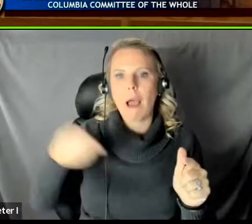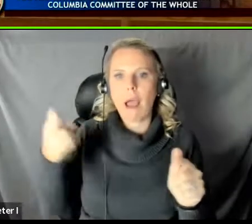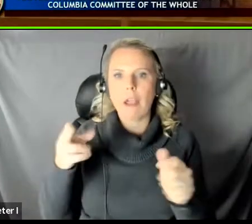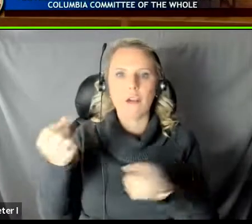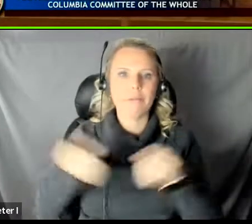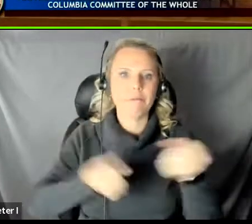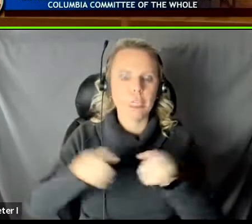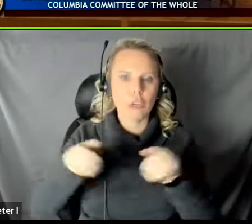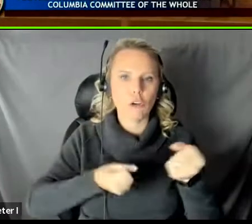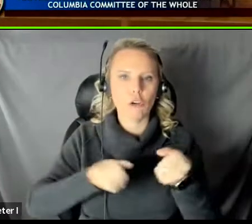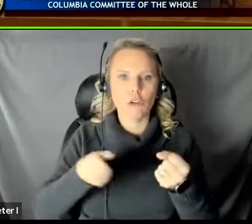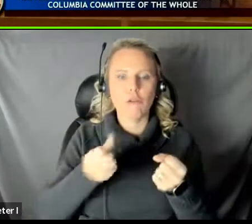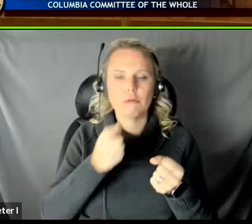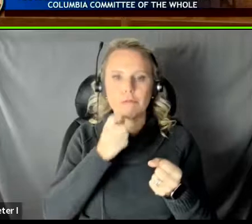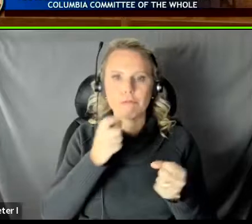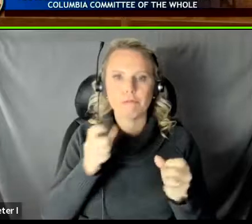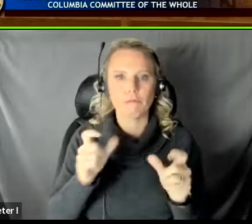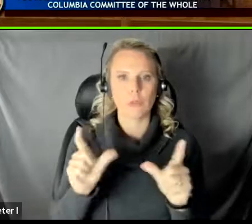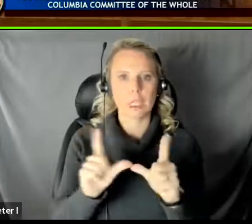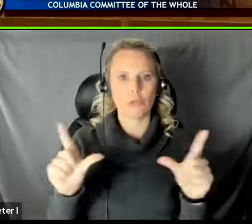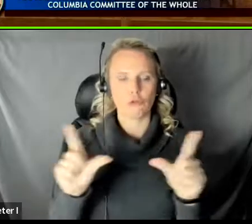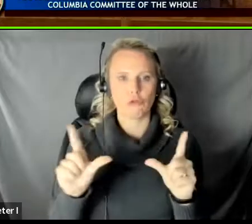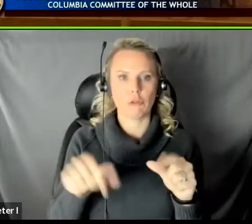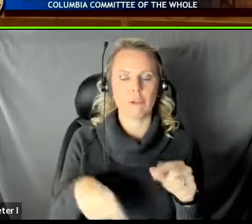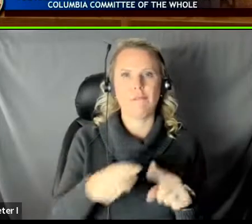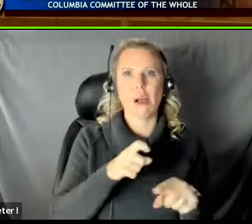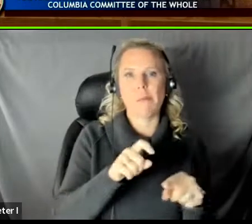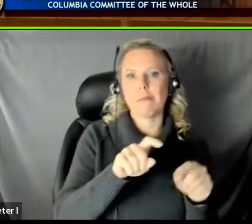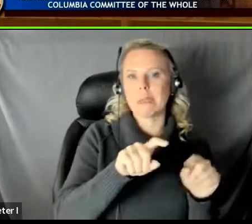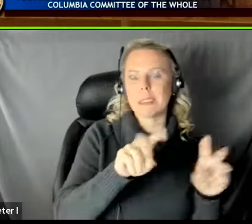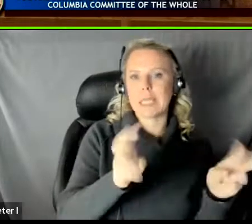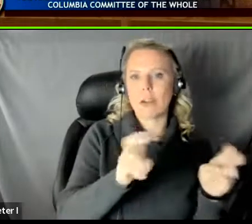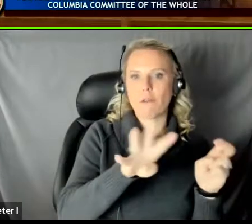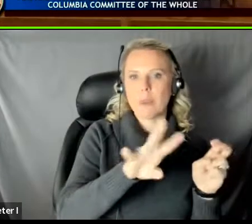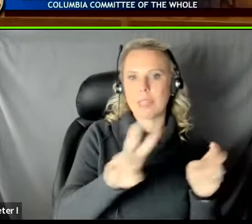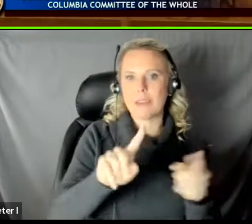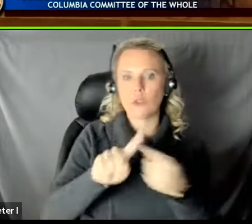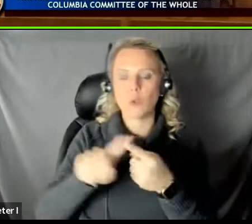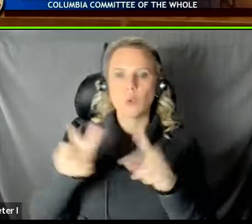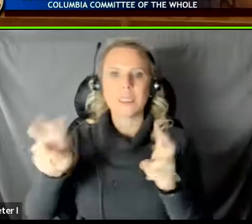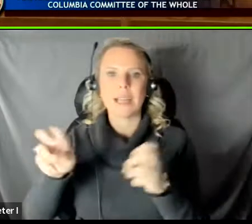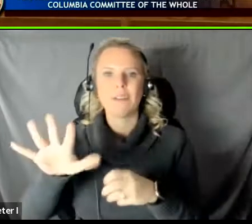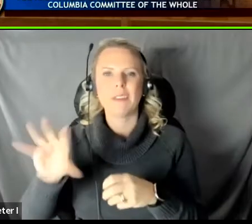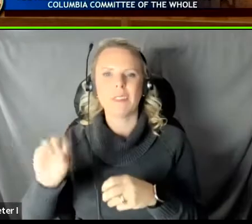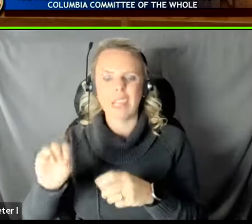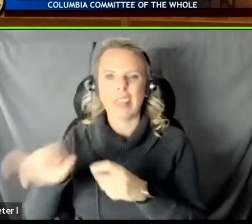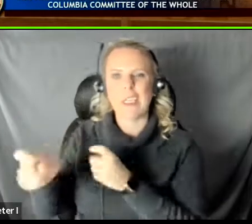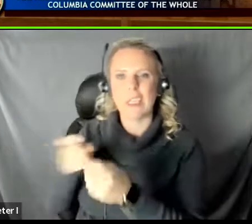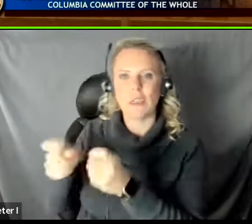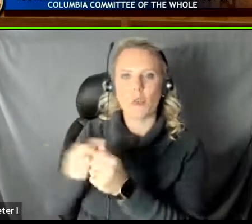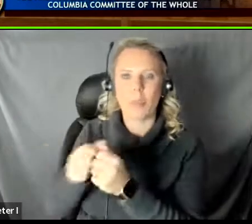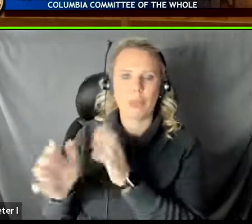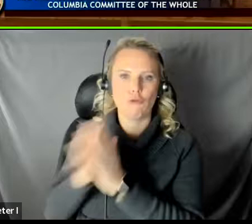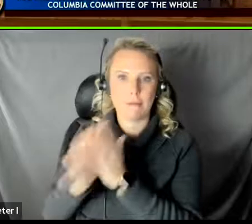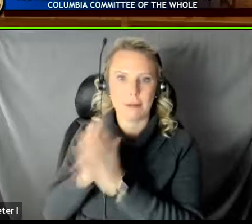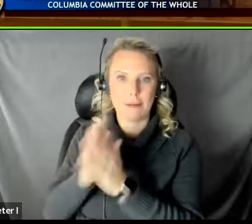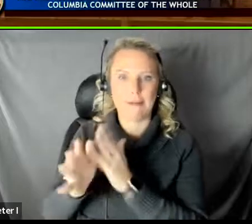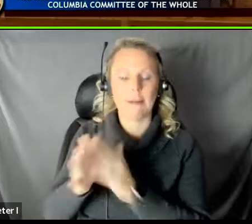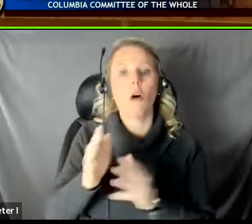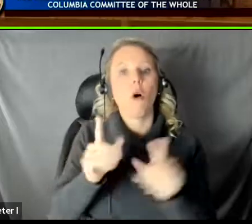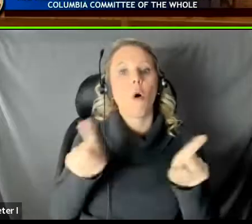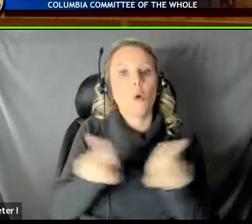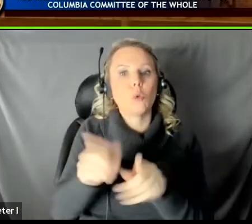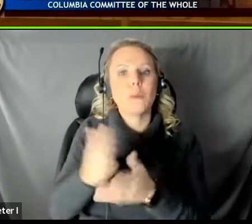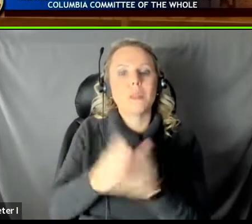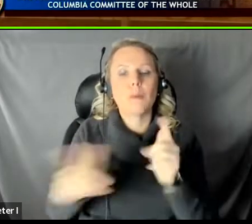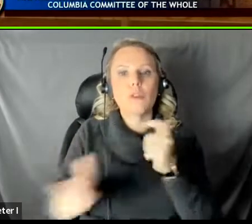requirements from Title 47 to Title 50, which deals with traffic. The committee print makes several substantive changes